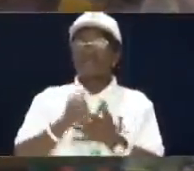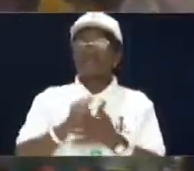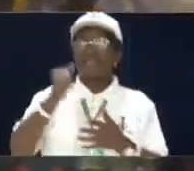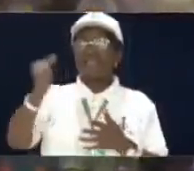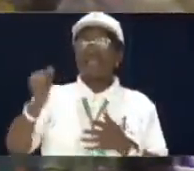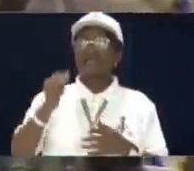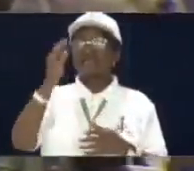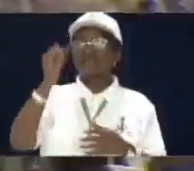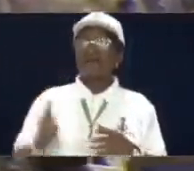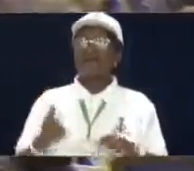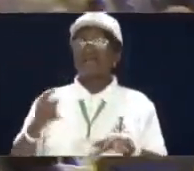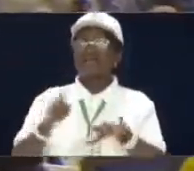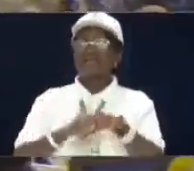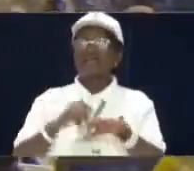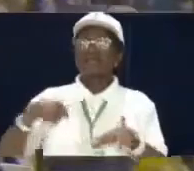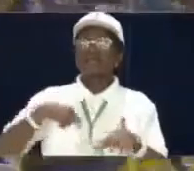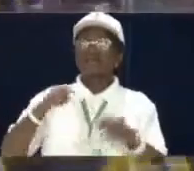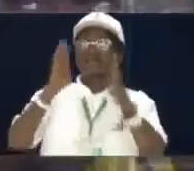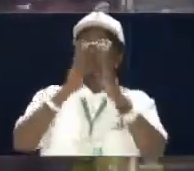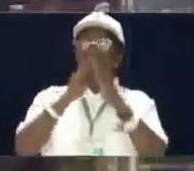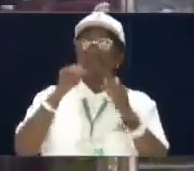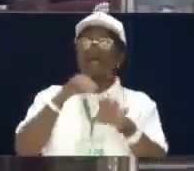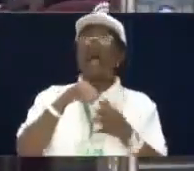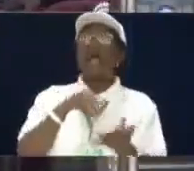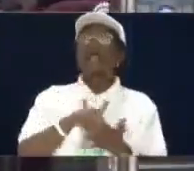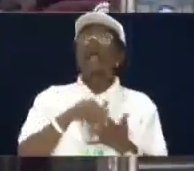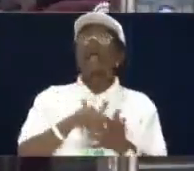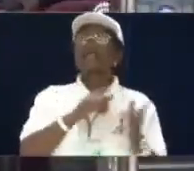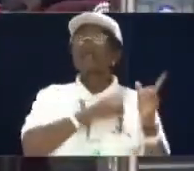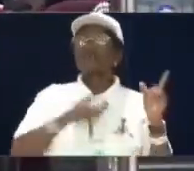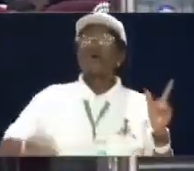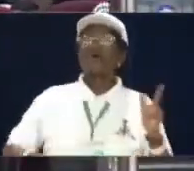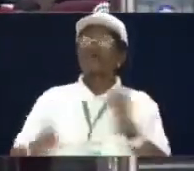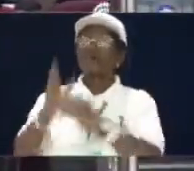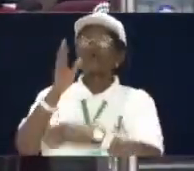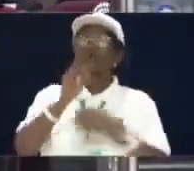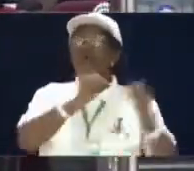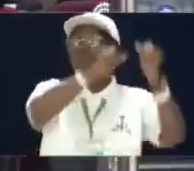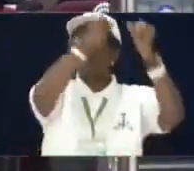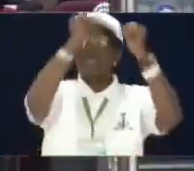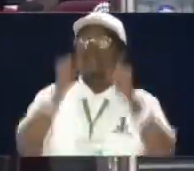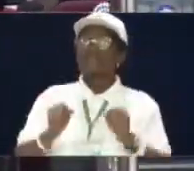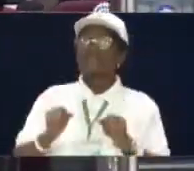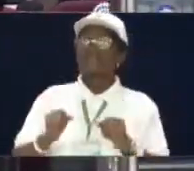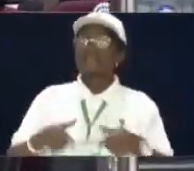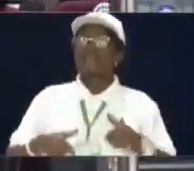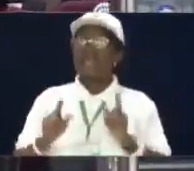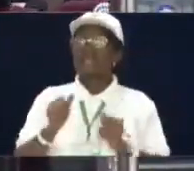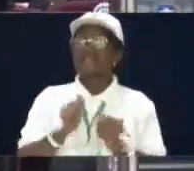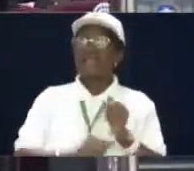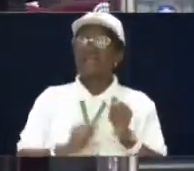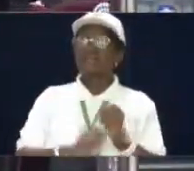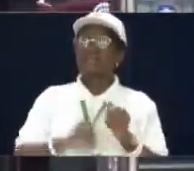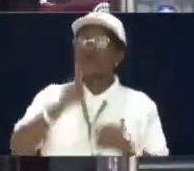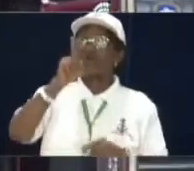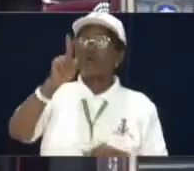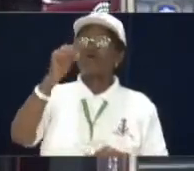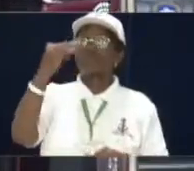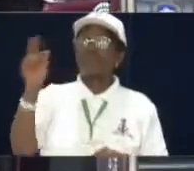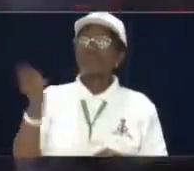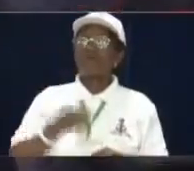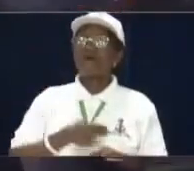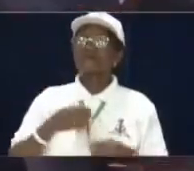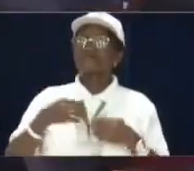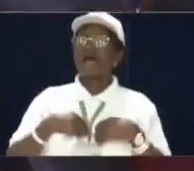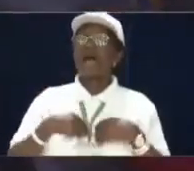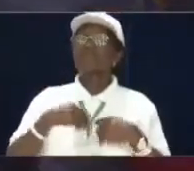And by the time we meet again, Lord God Almighty, let every one of us have mighty testimonies to